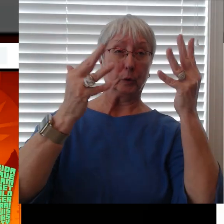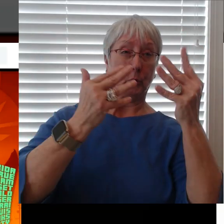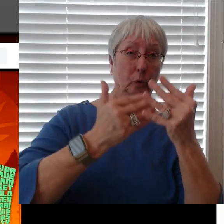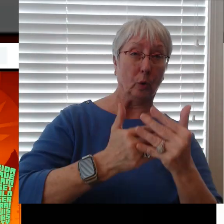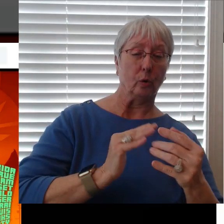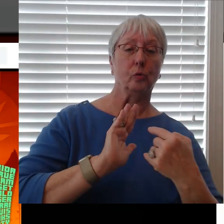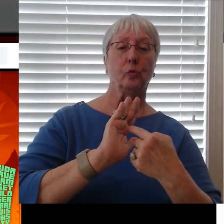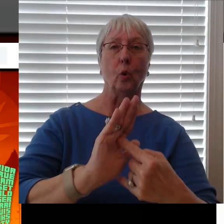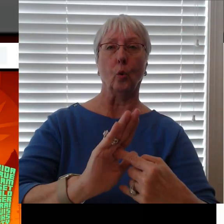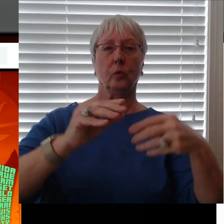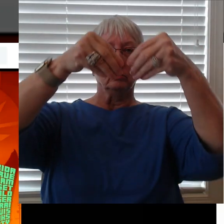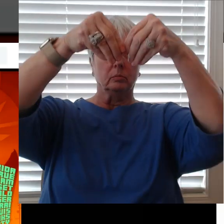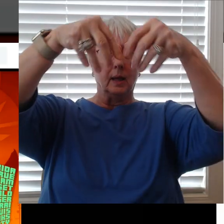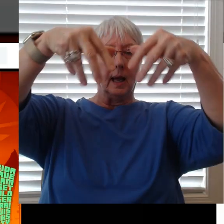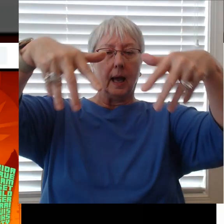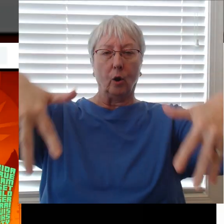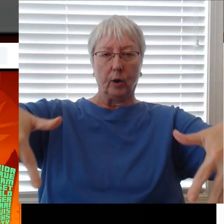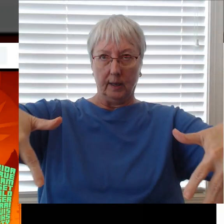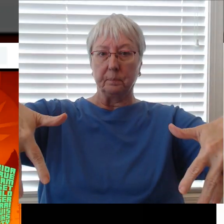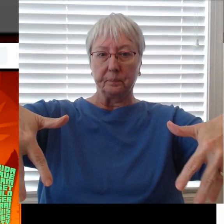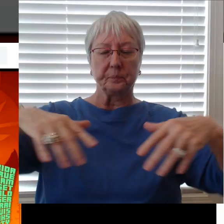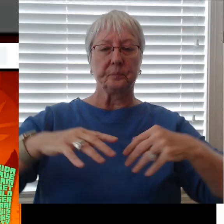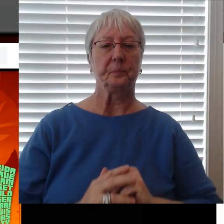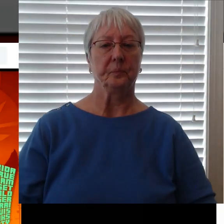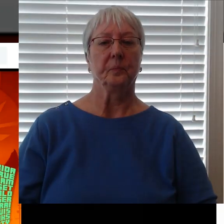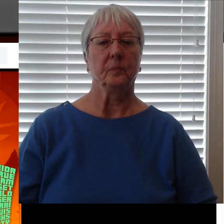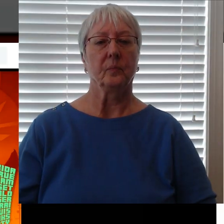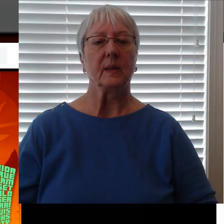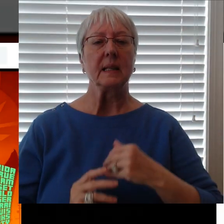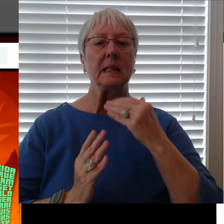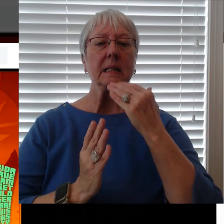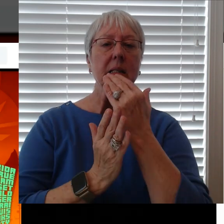demonstrates a hierarchy, with the names of the bands standing out most,